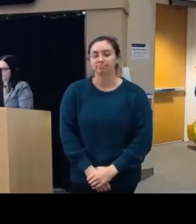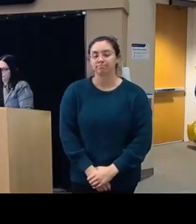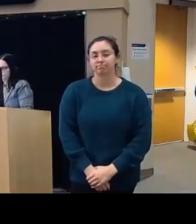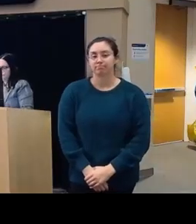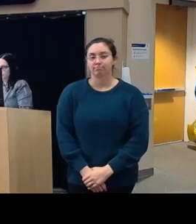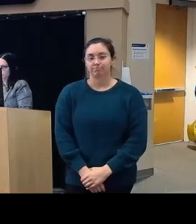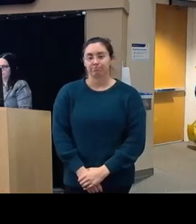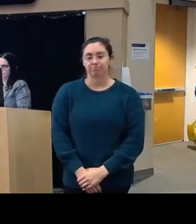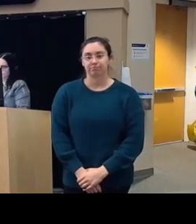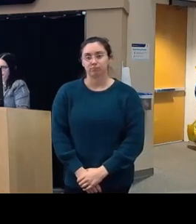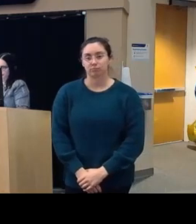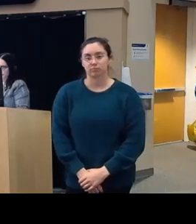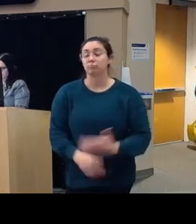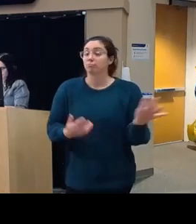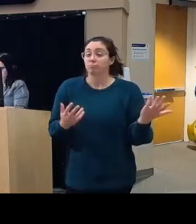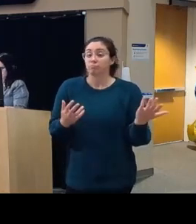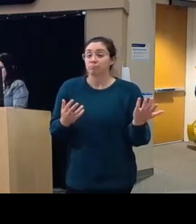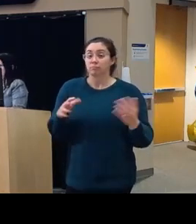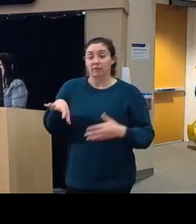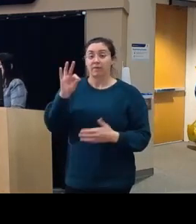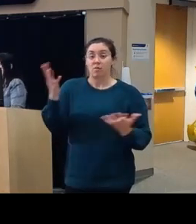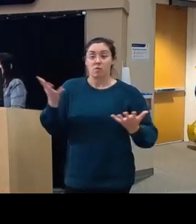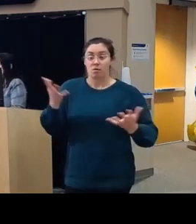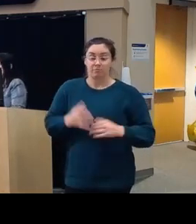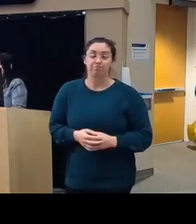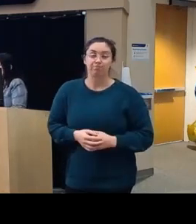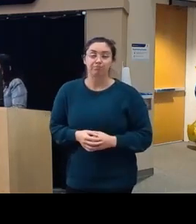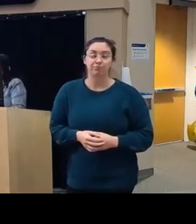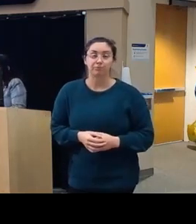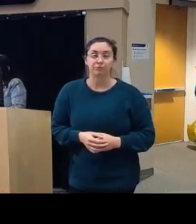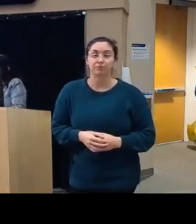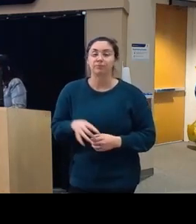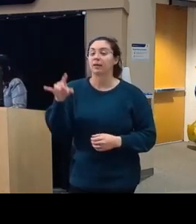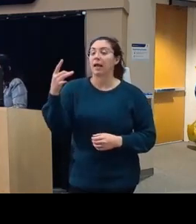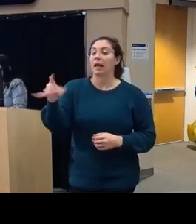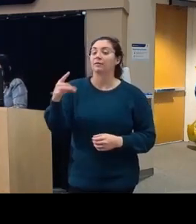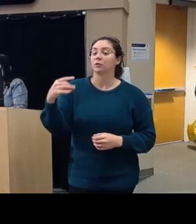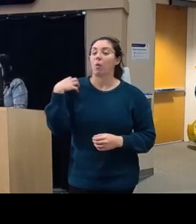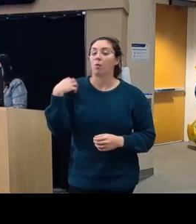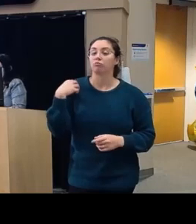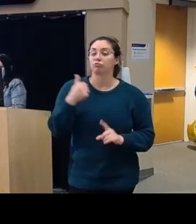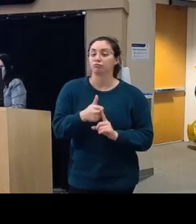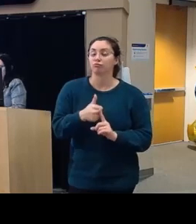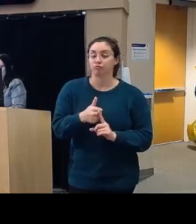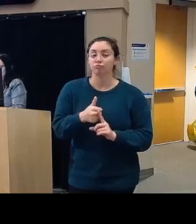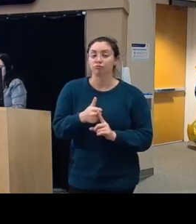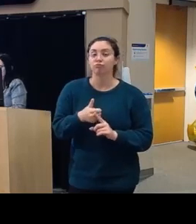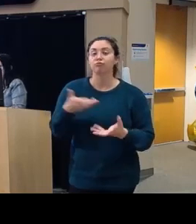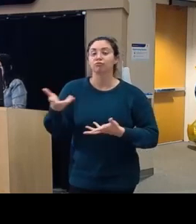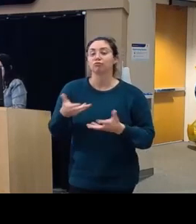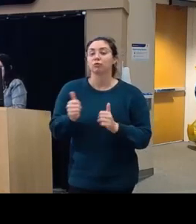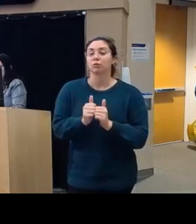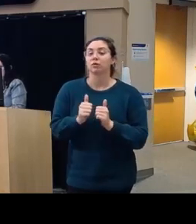of, what did we find? So we had 18 coaches that worked with